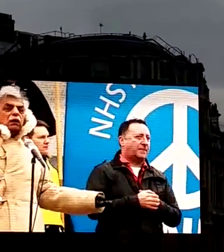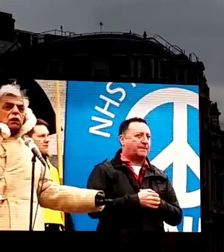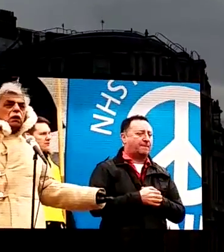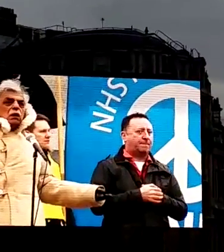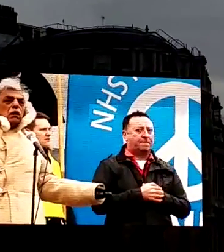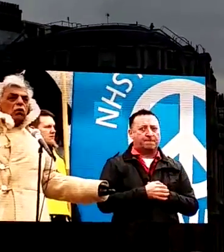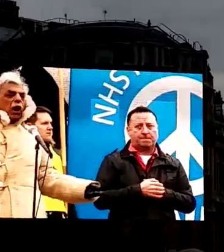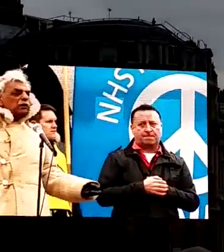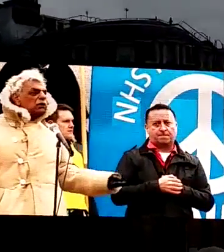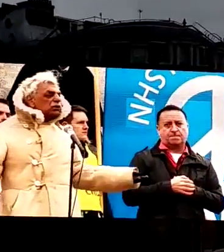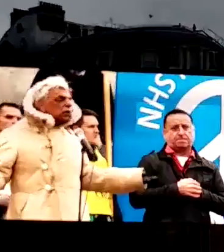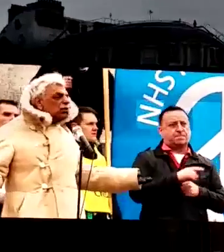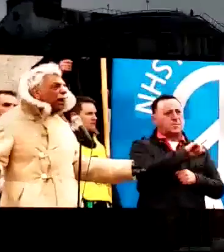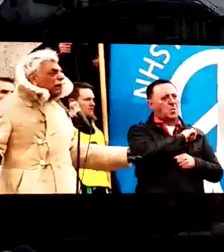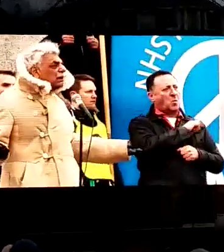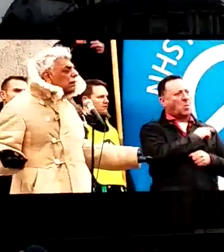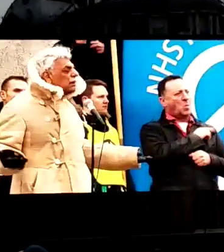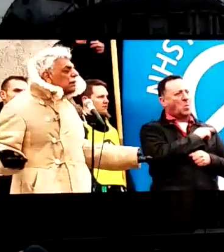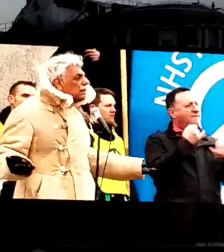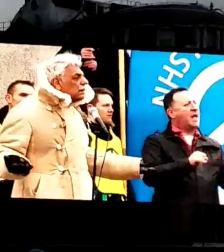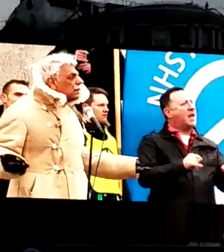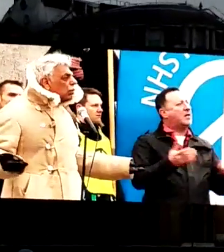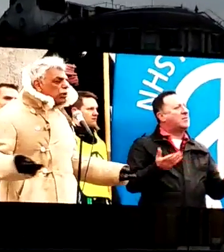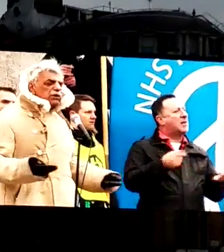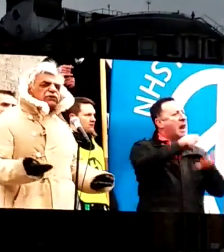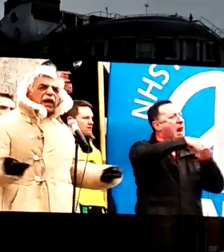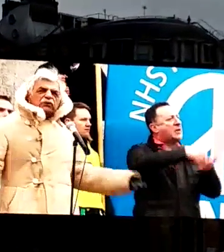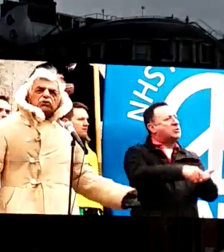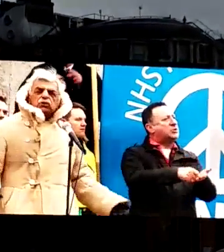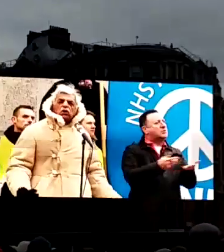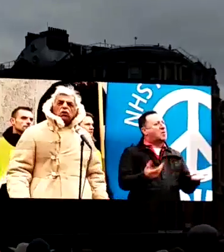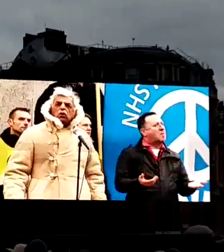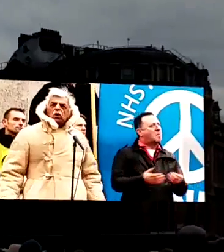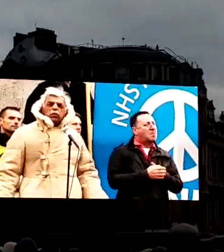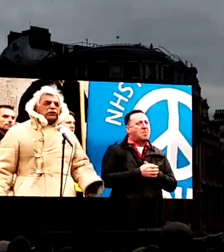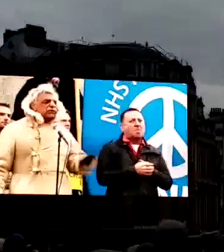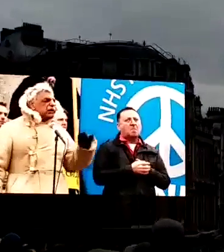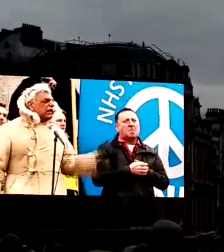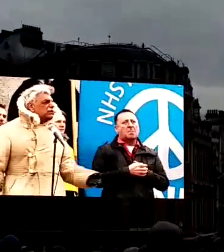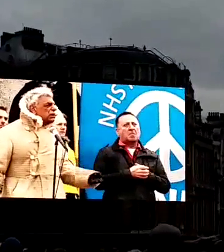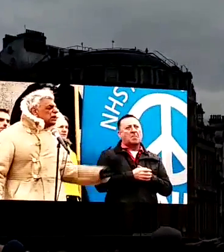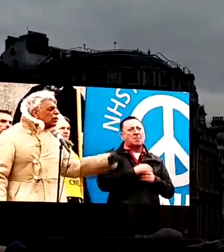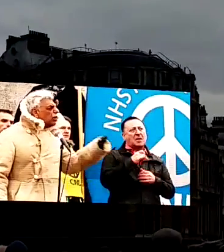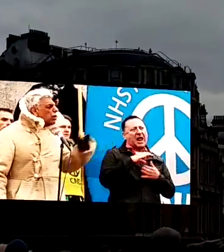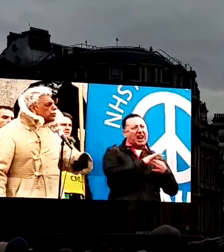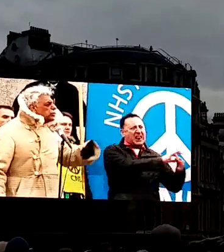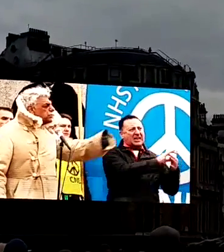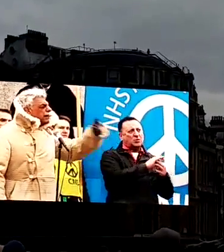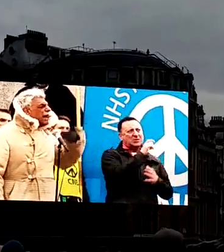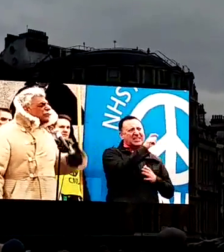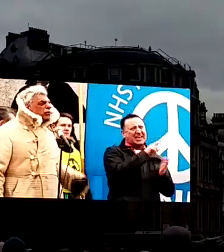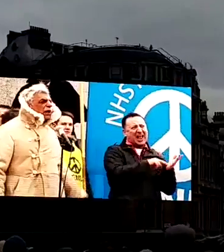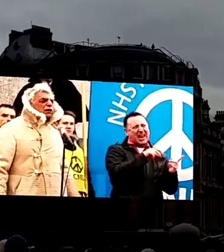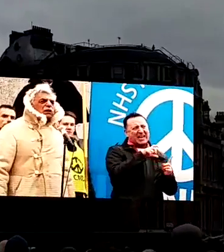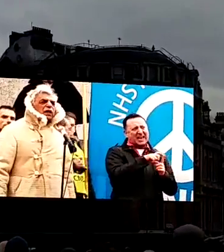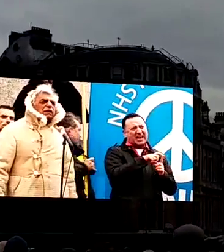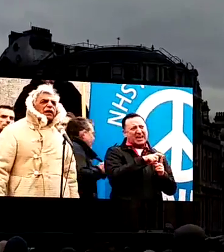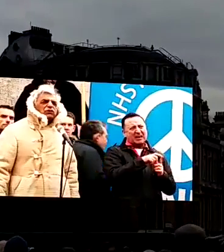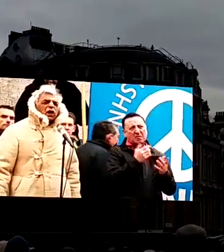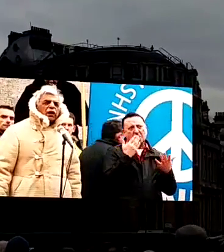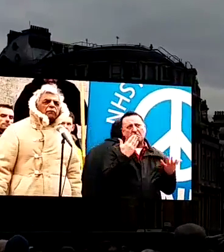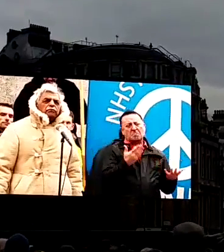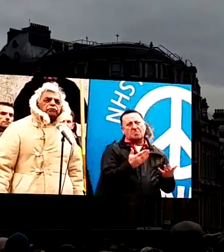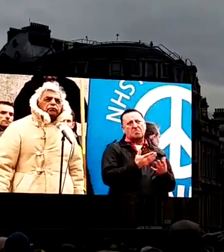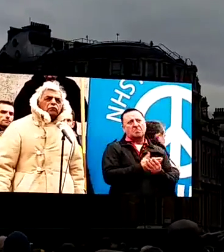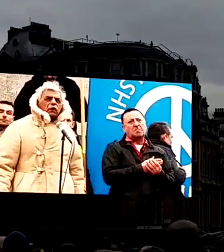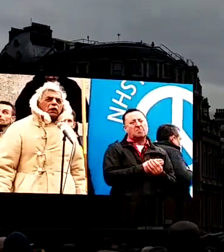He didn't win. Why didn't he win? What is that to do with CND or what was being advocated at